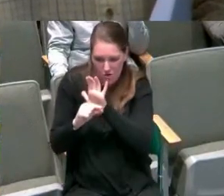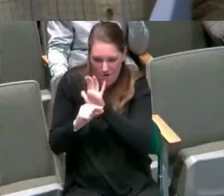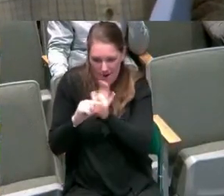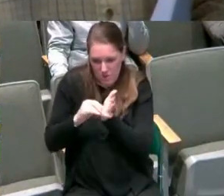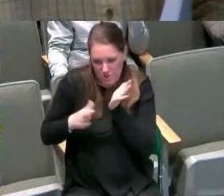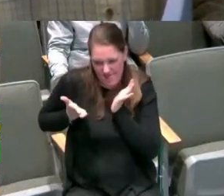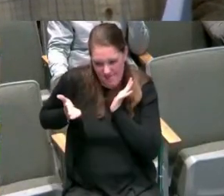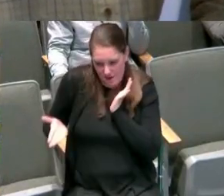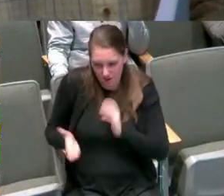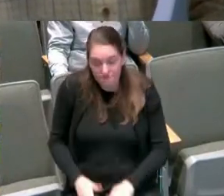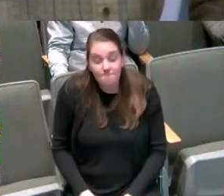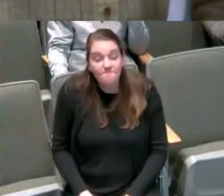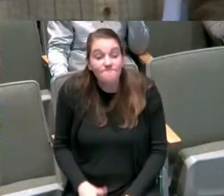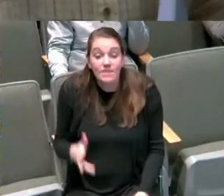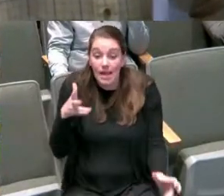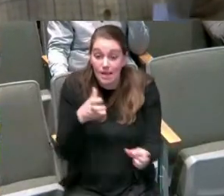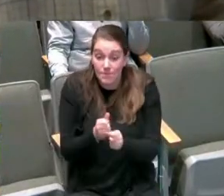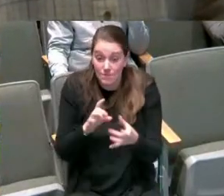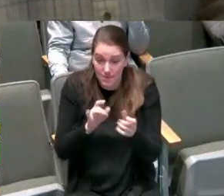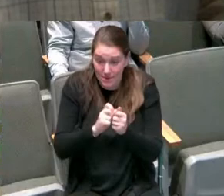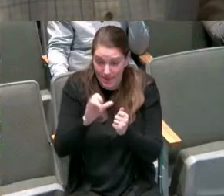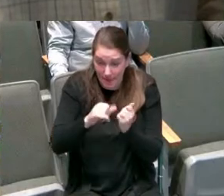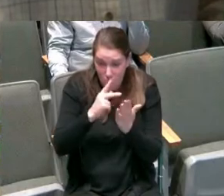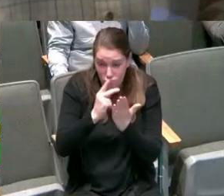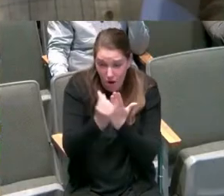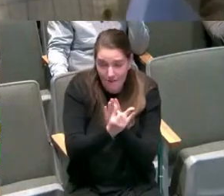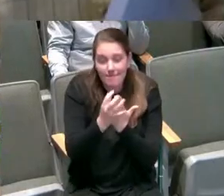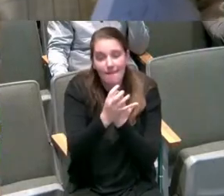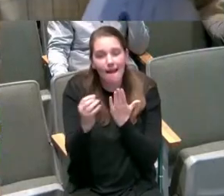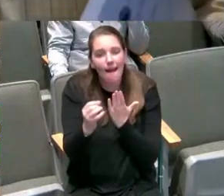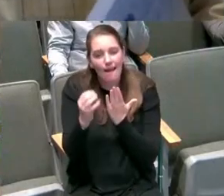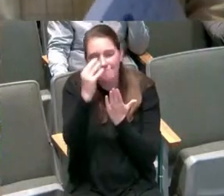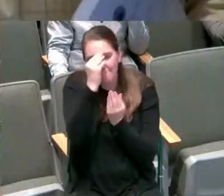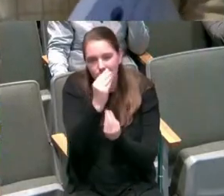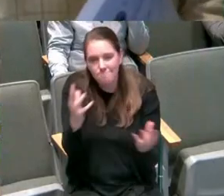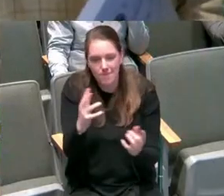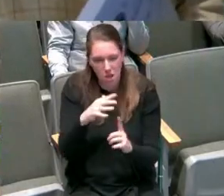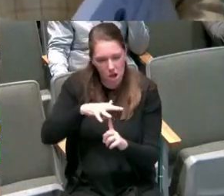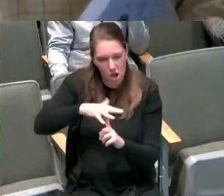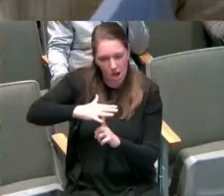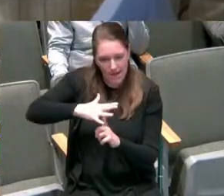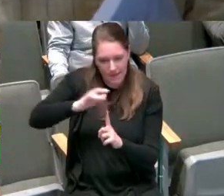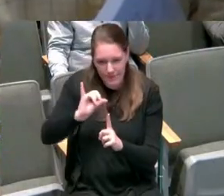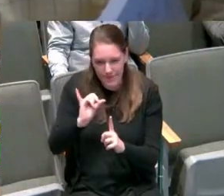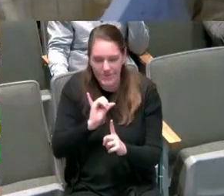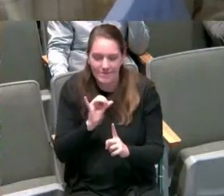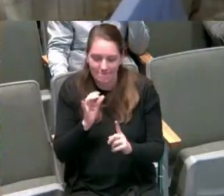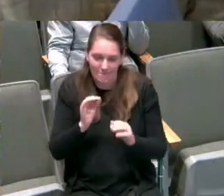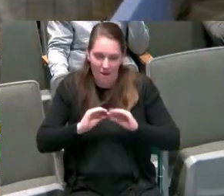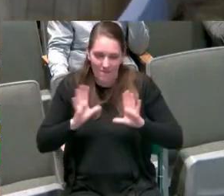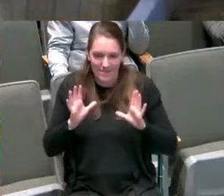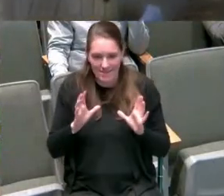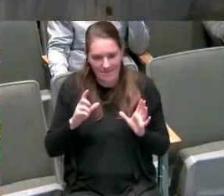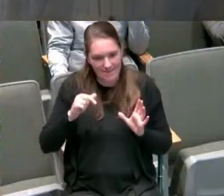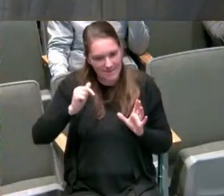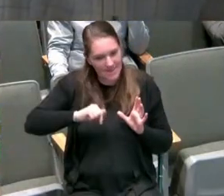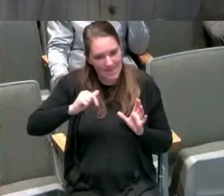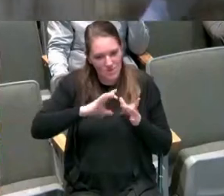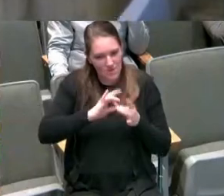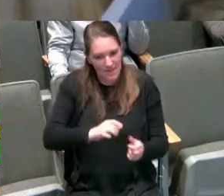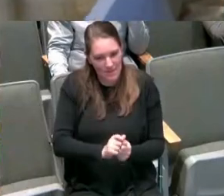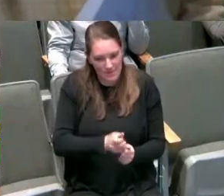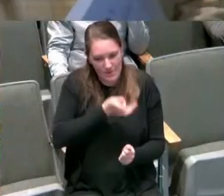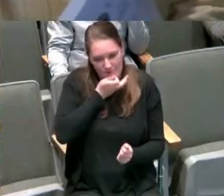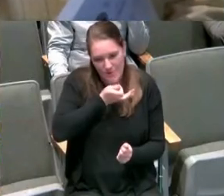give a quick update on the project and give you some context because obviously this is related to a lot of the items we'll be